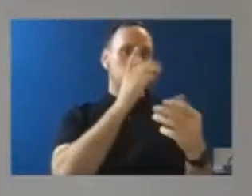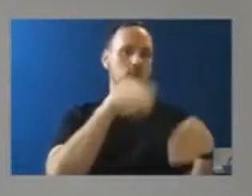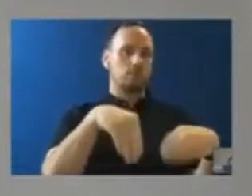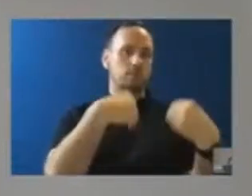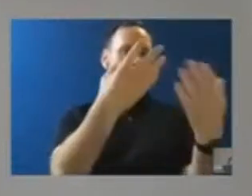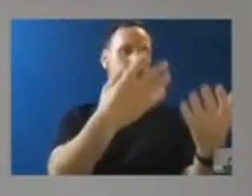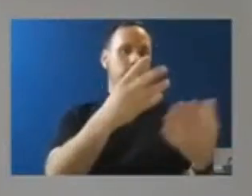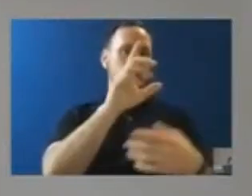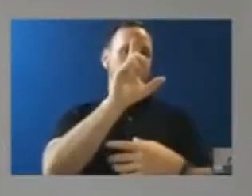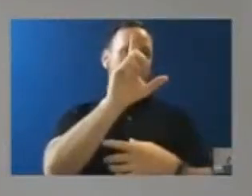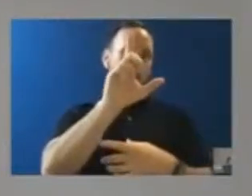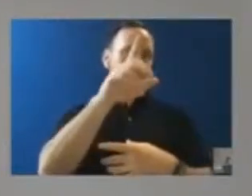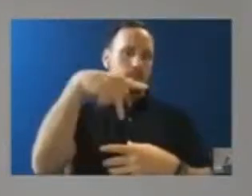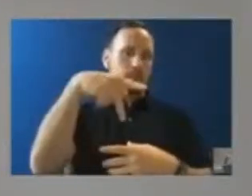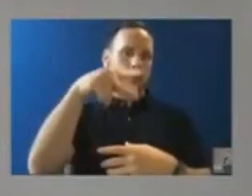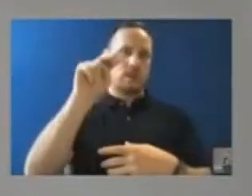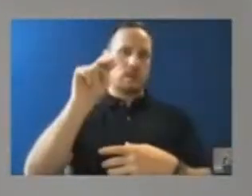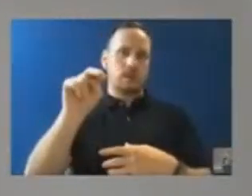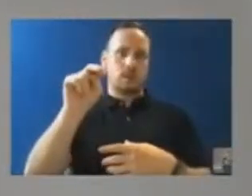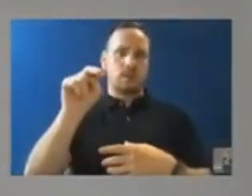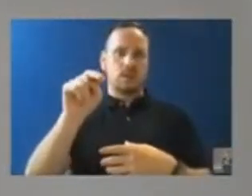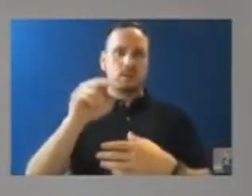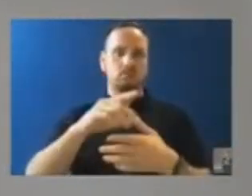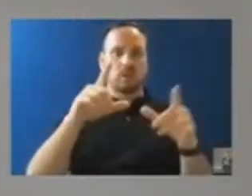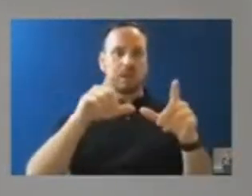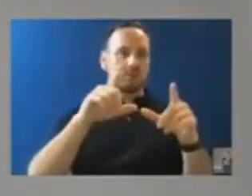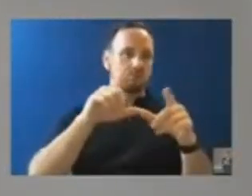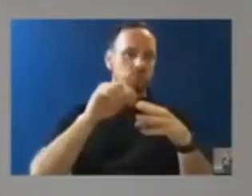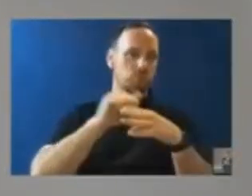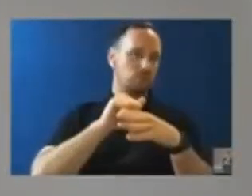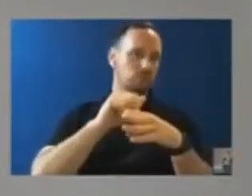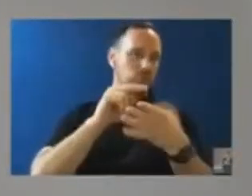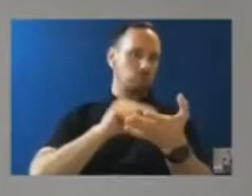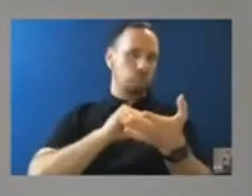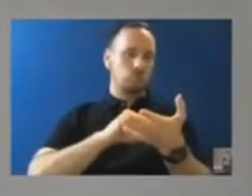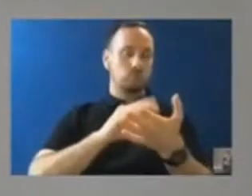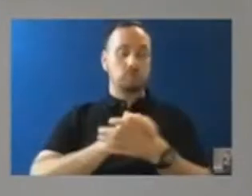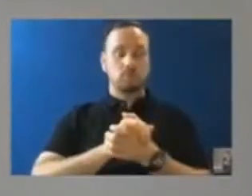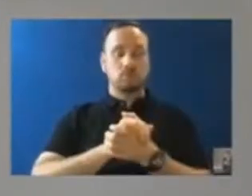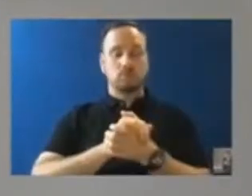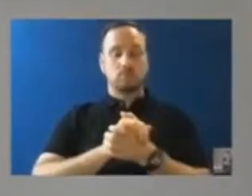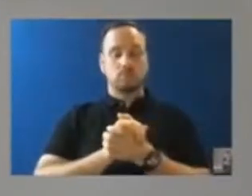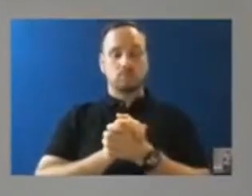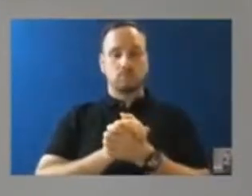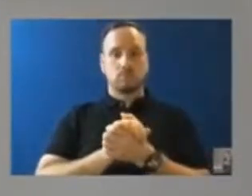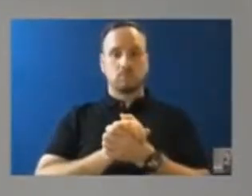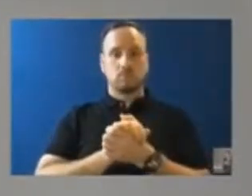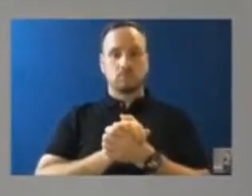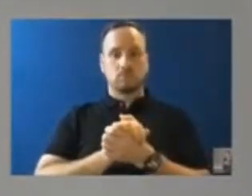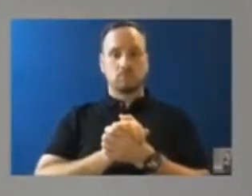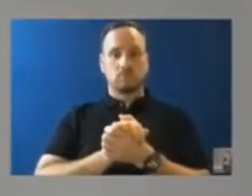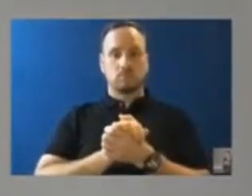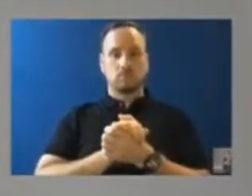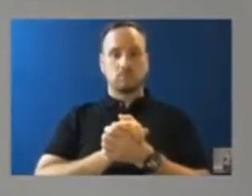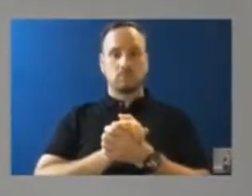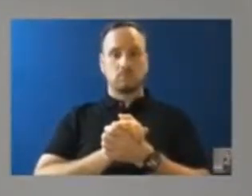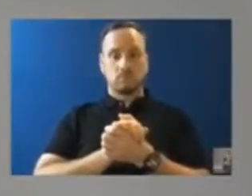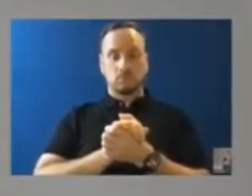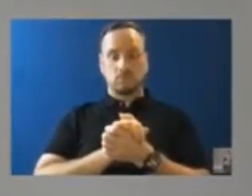And so when there is a plan enacted with dates, I guess they'll be sufficient for at least